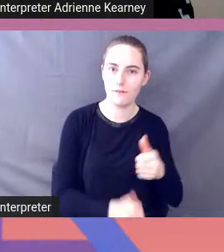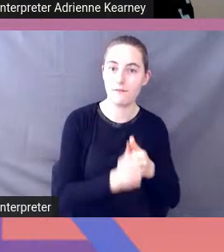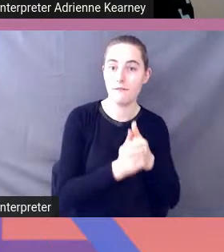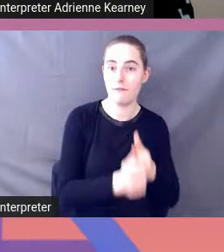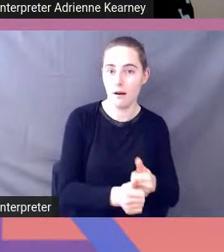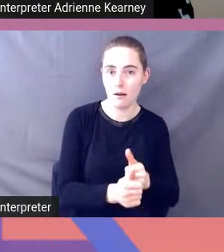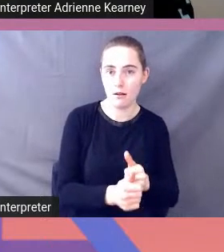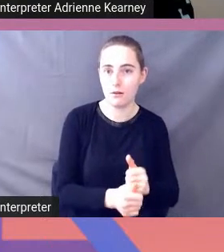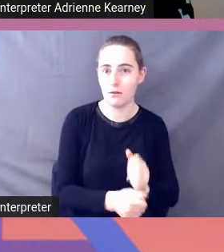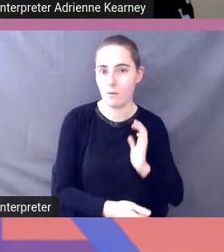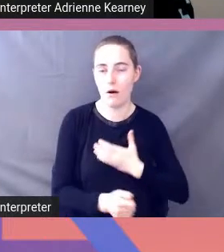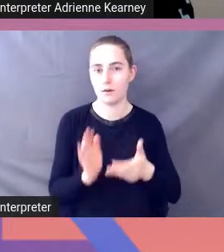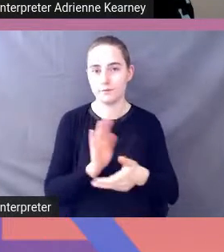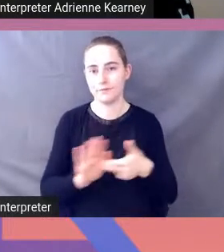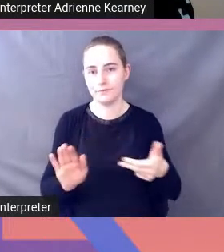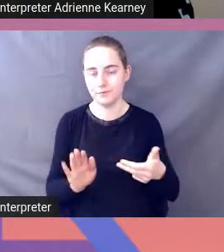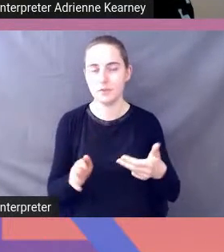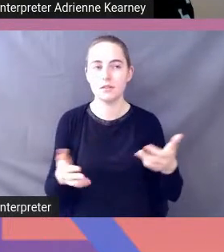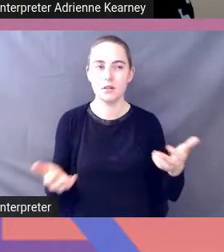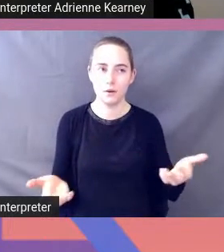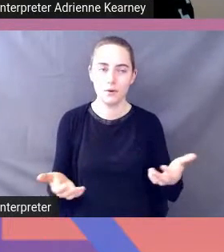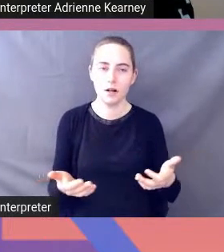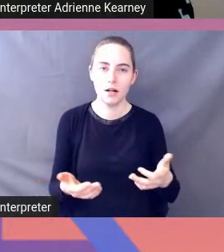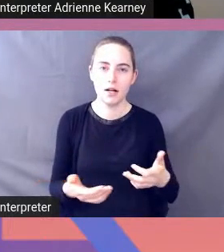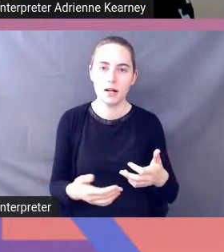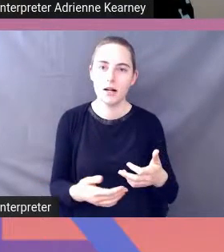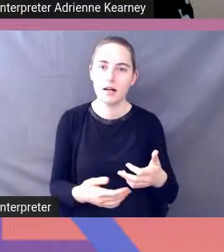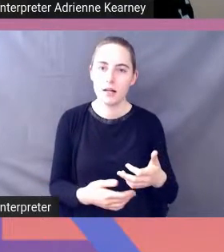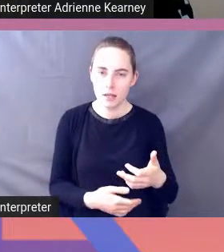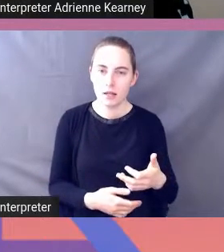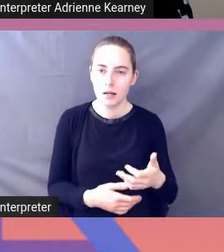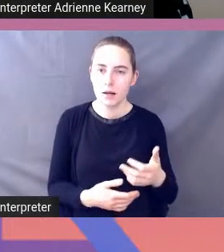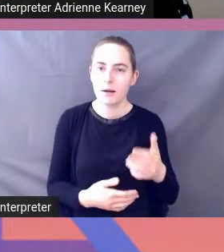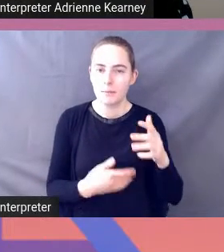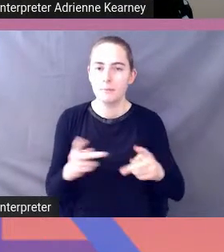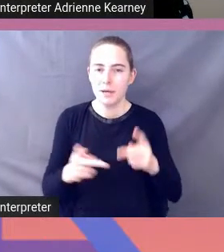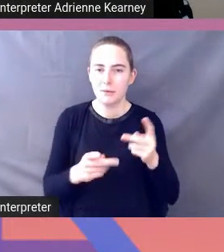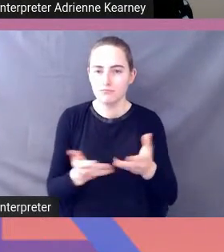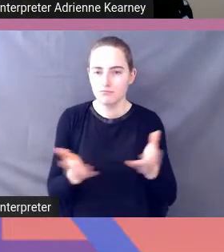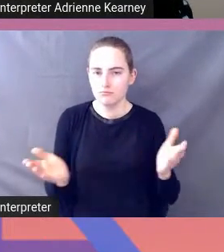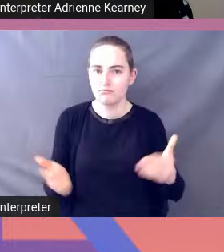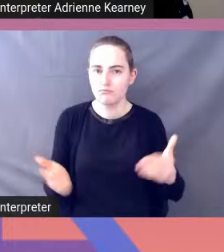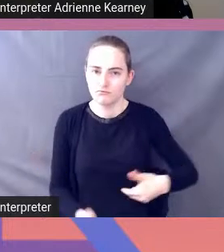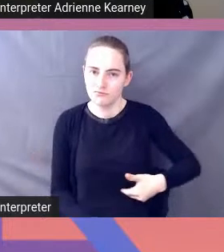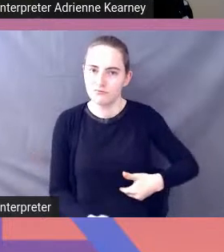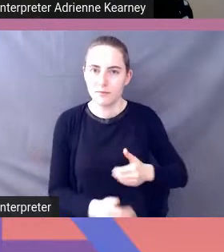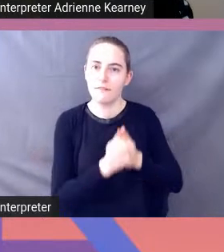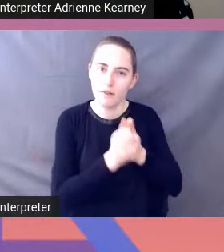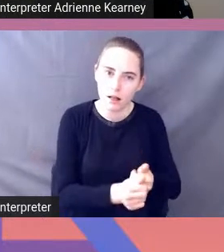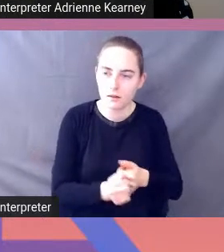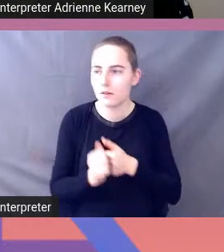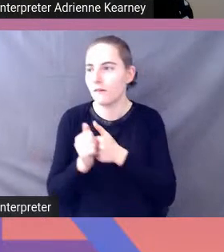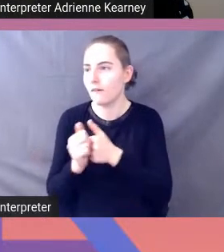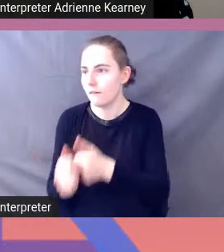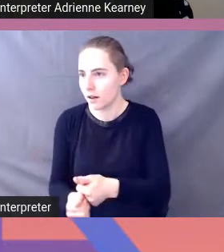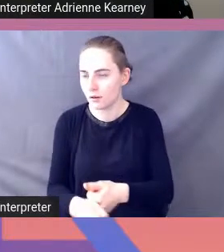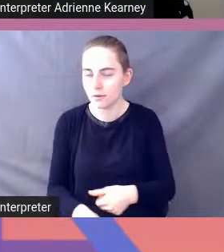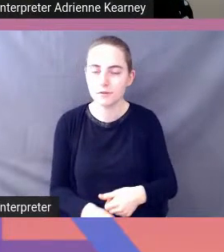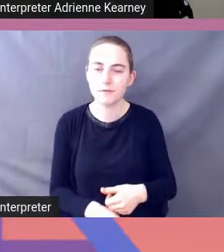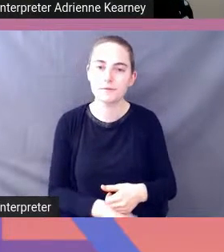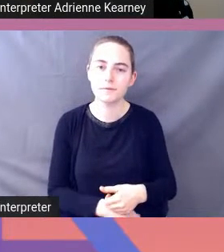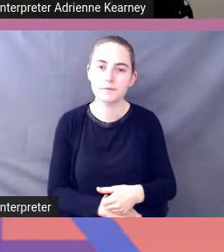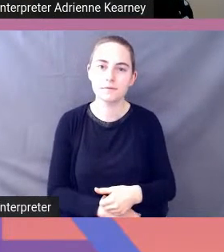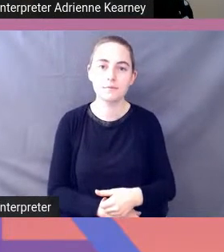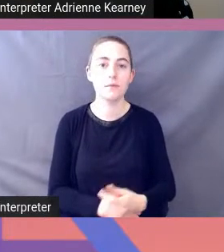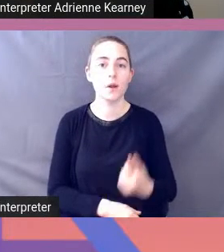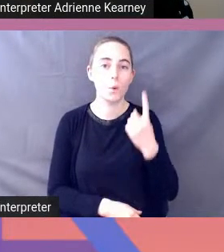relate, there was a tour going on, okay? And I don't want to bash this tour, so I'm not going to name the tour. But there was a tour